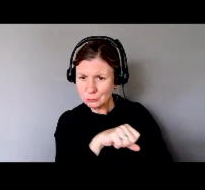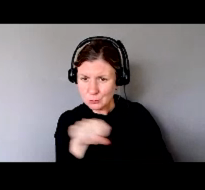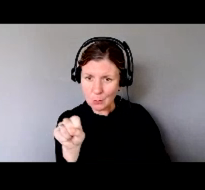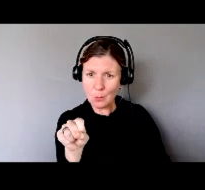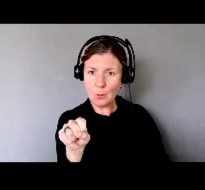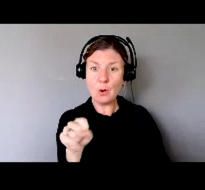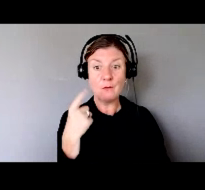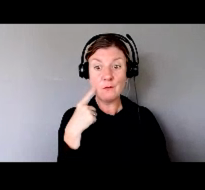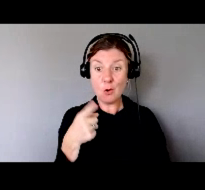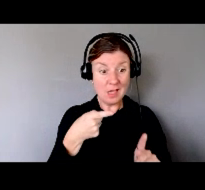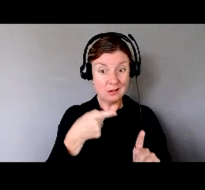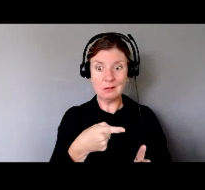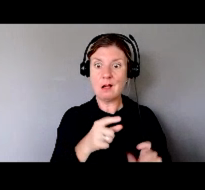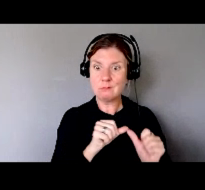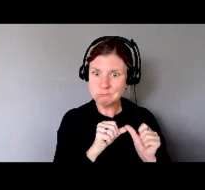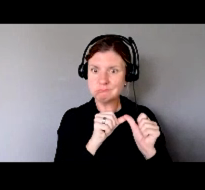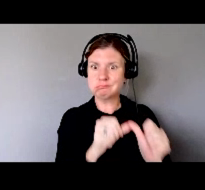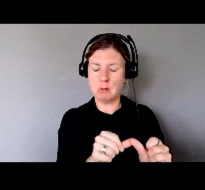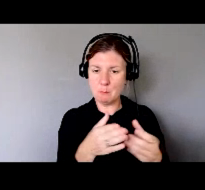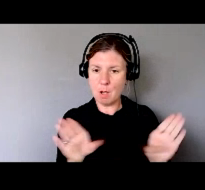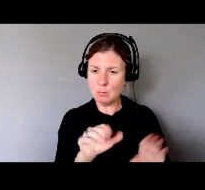long-lasting public artwork.